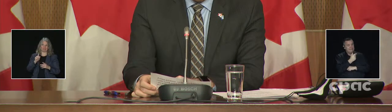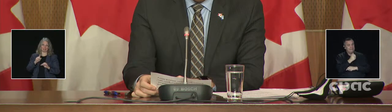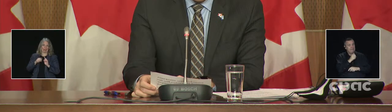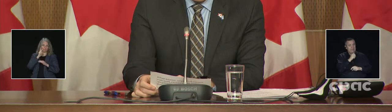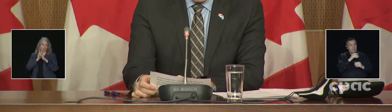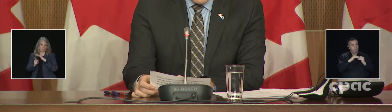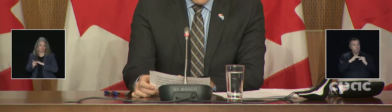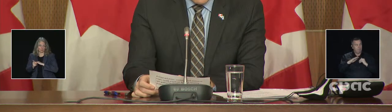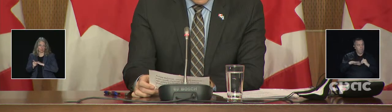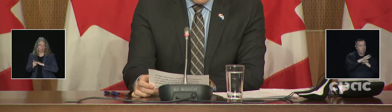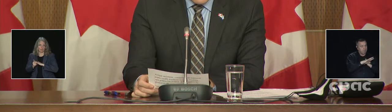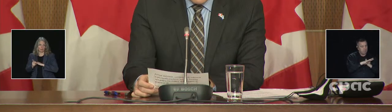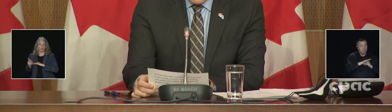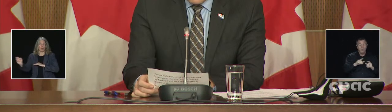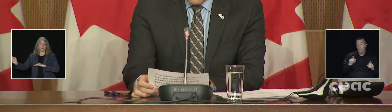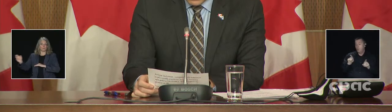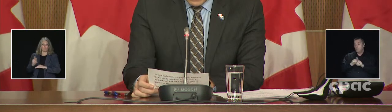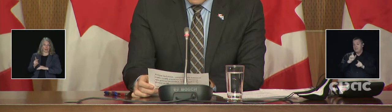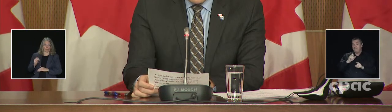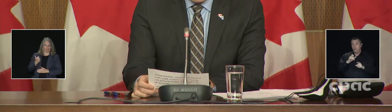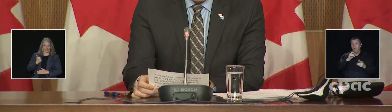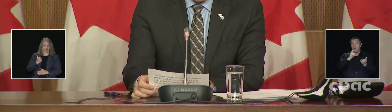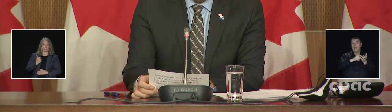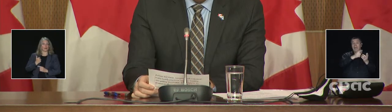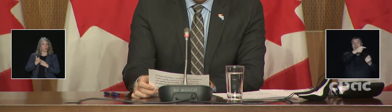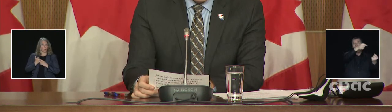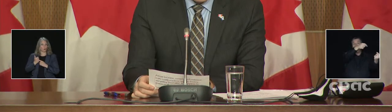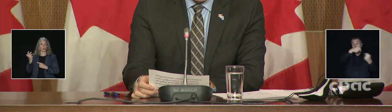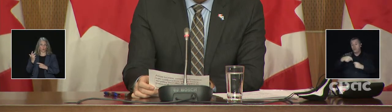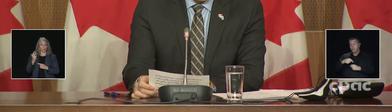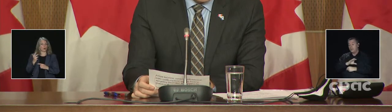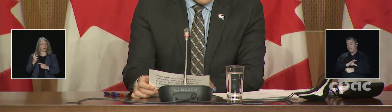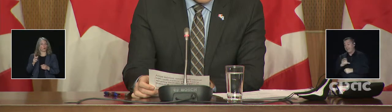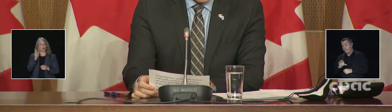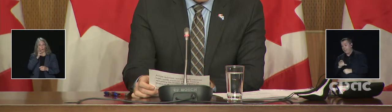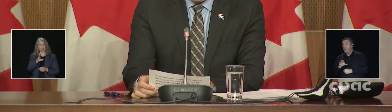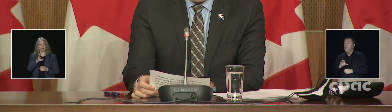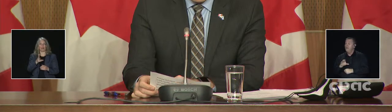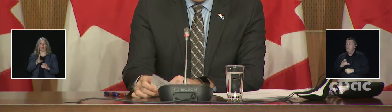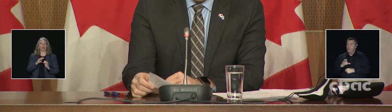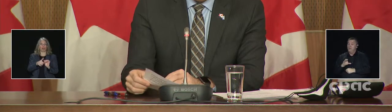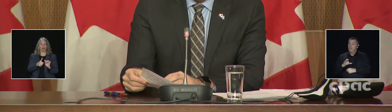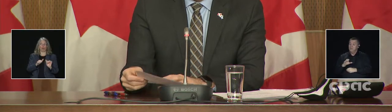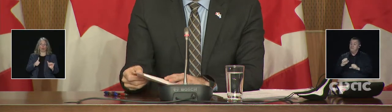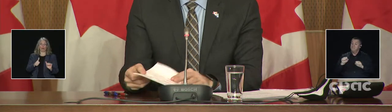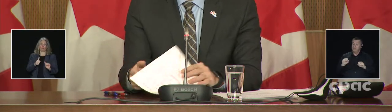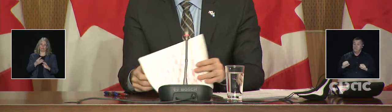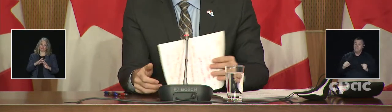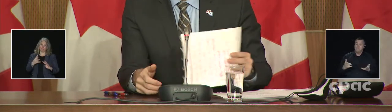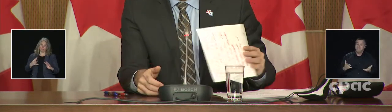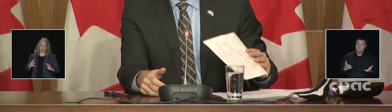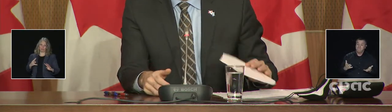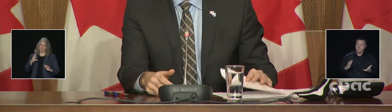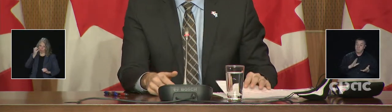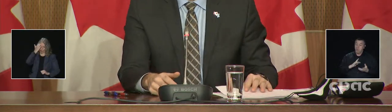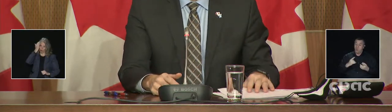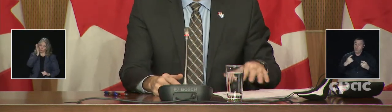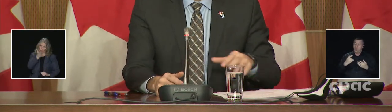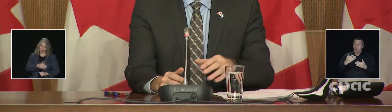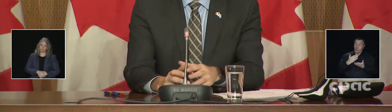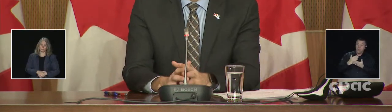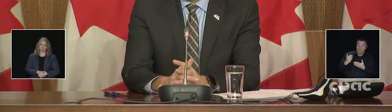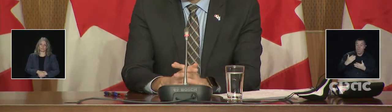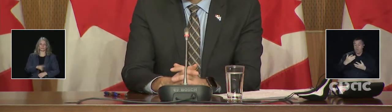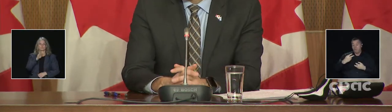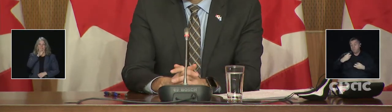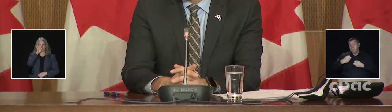know that returning to Canada will likely involve delays and hassle. Je vais maintenant me tourner vers vous pour